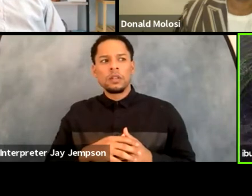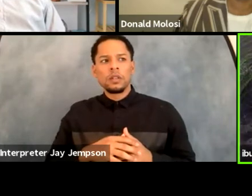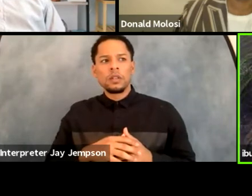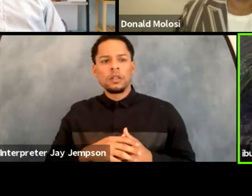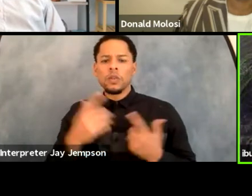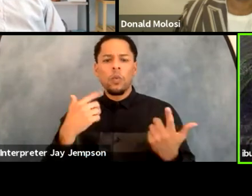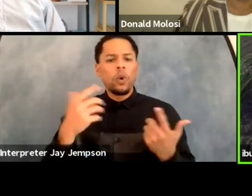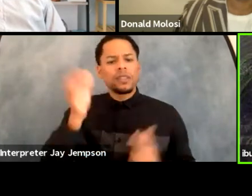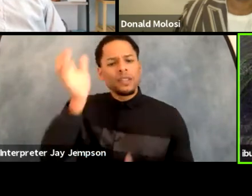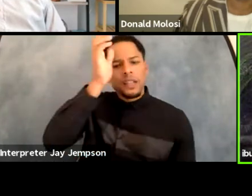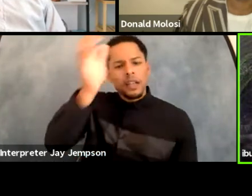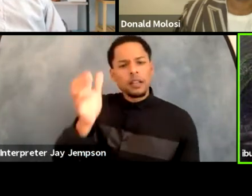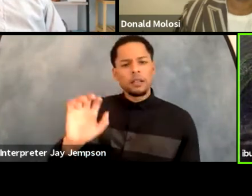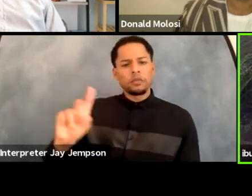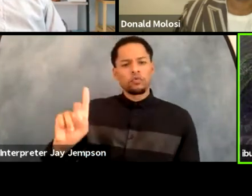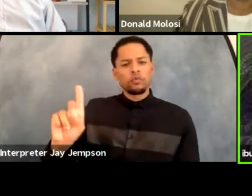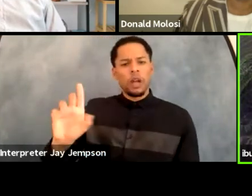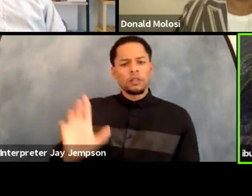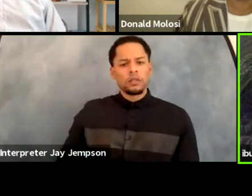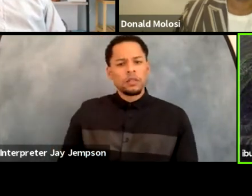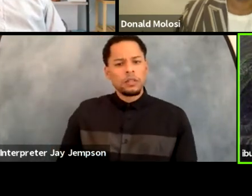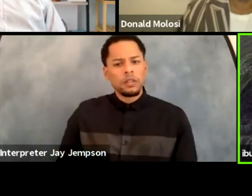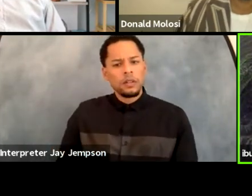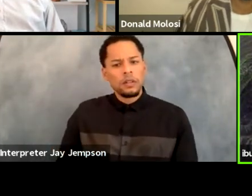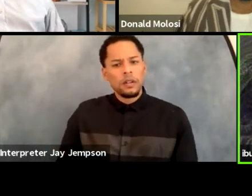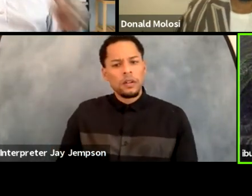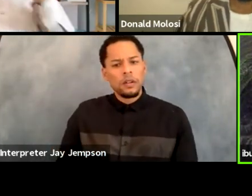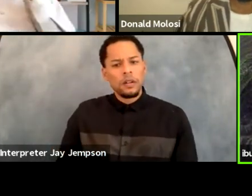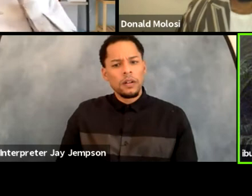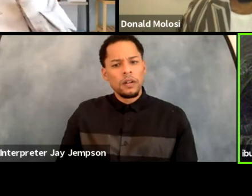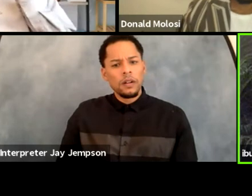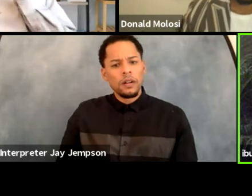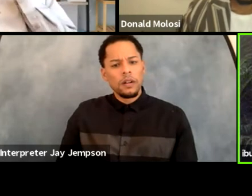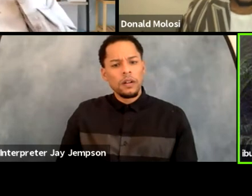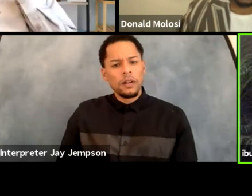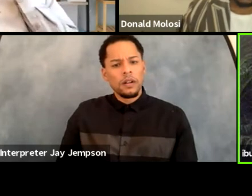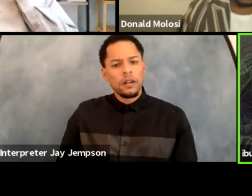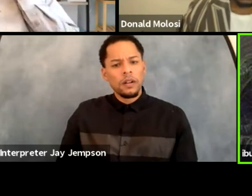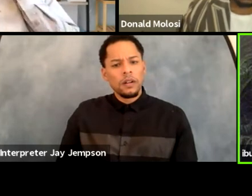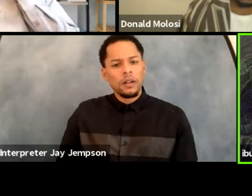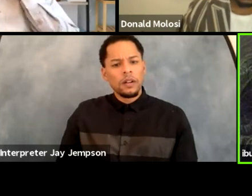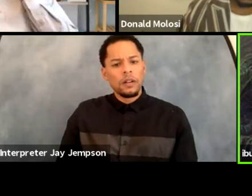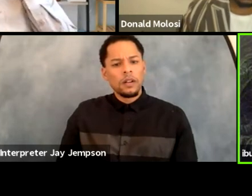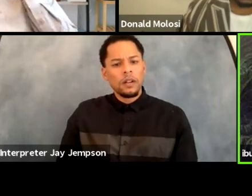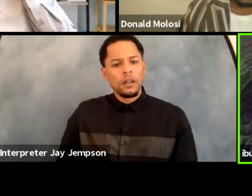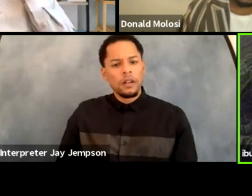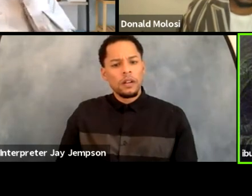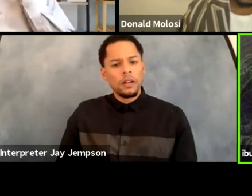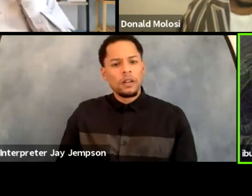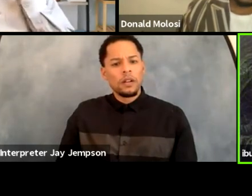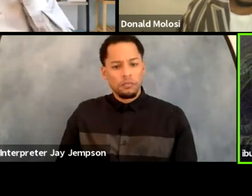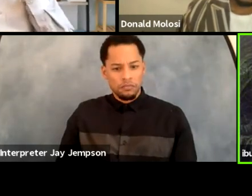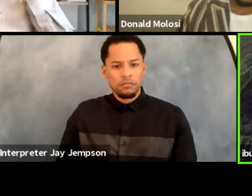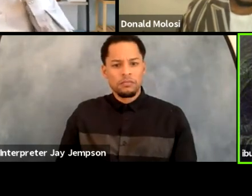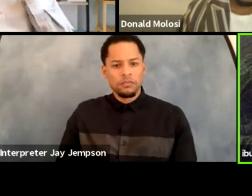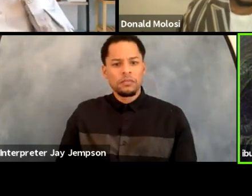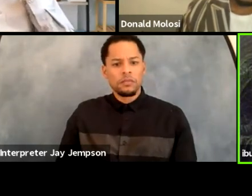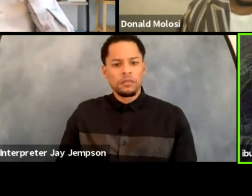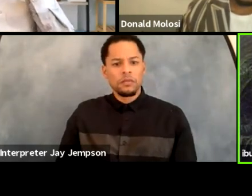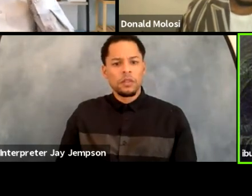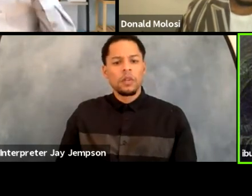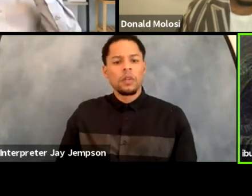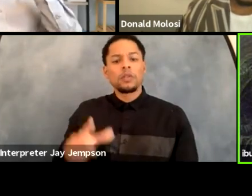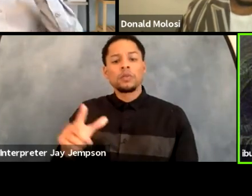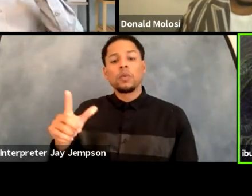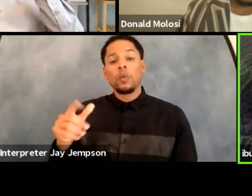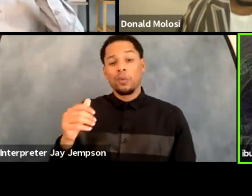of dramaturgy, and we, again, you know, I was writing something. You know, I think there is